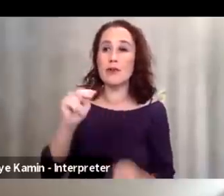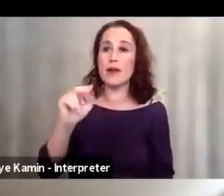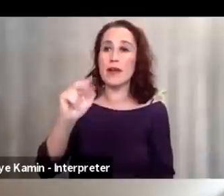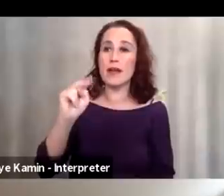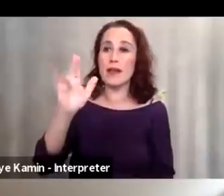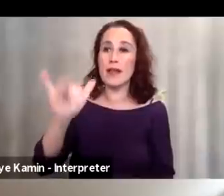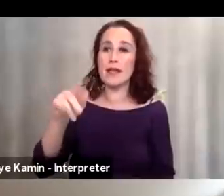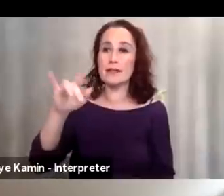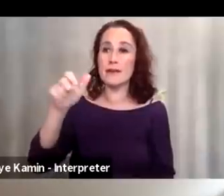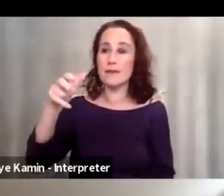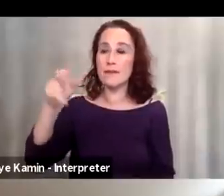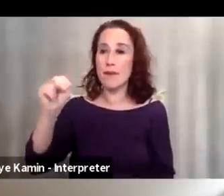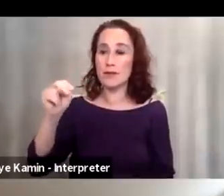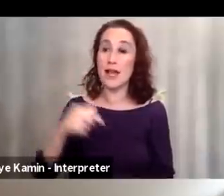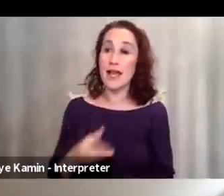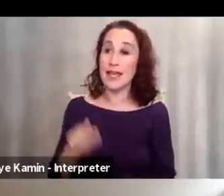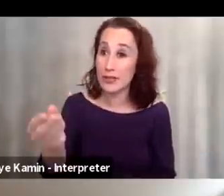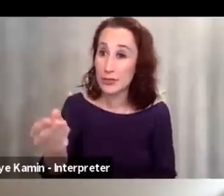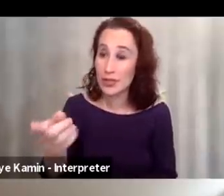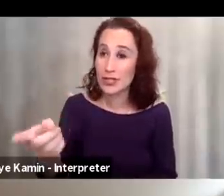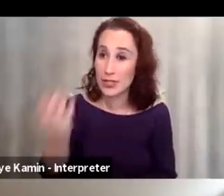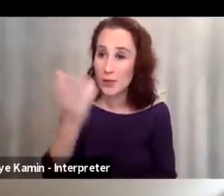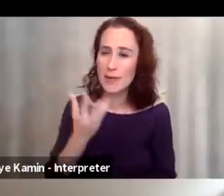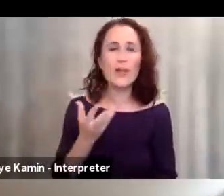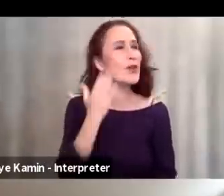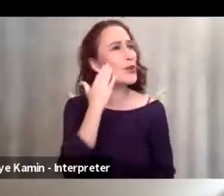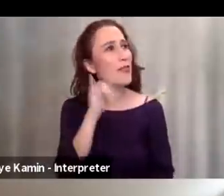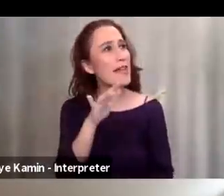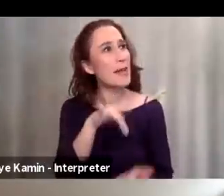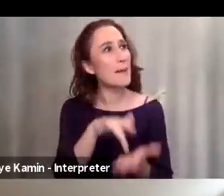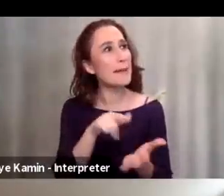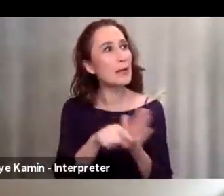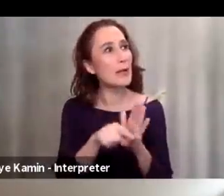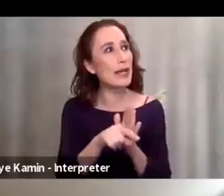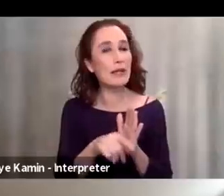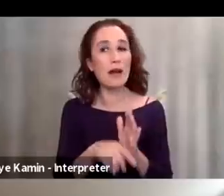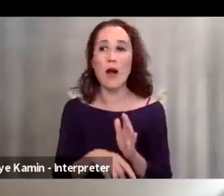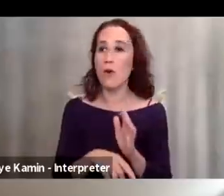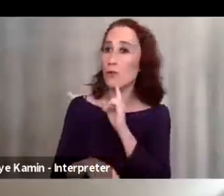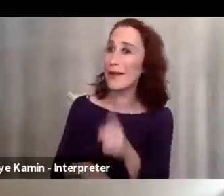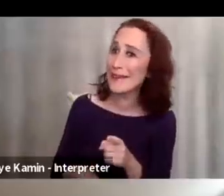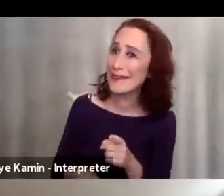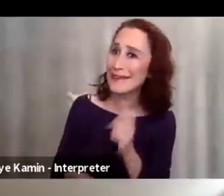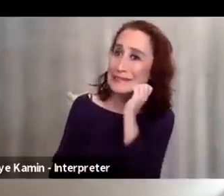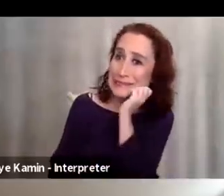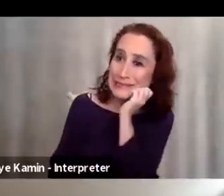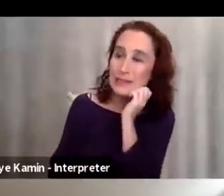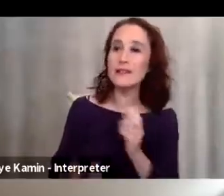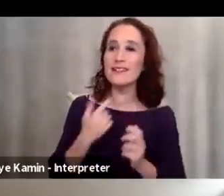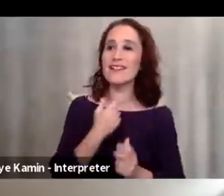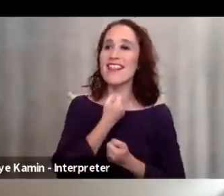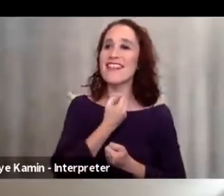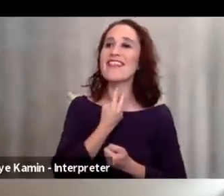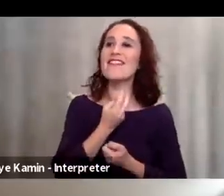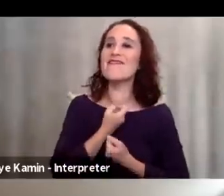Aisha, you know, this is a middle grade story. And I was like, really? It was just the voice. So really